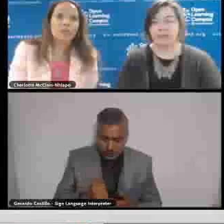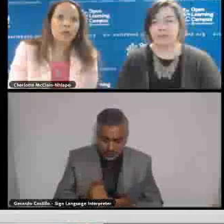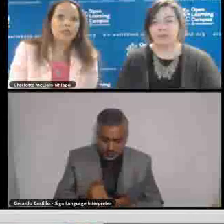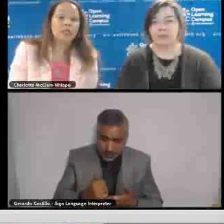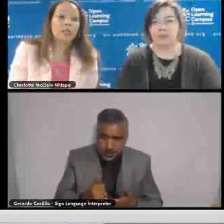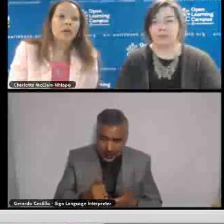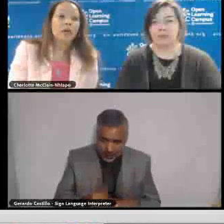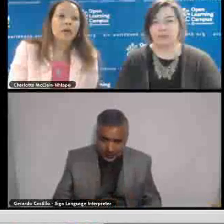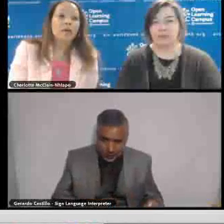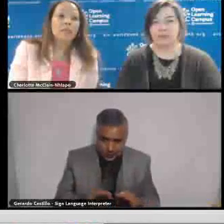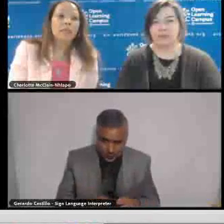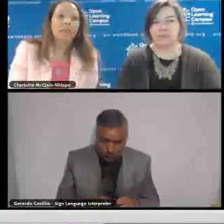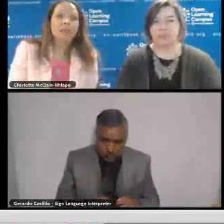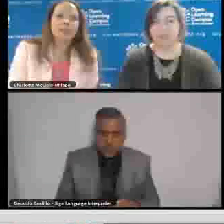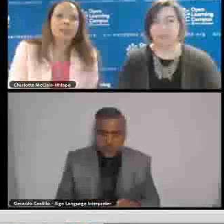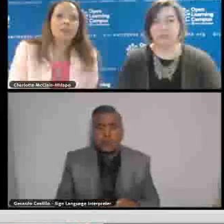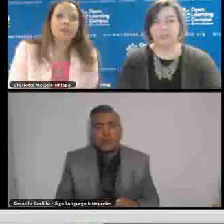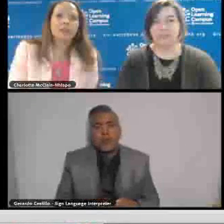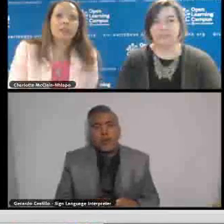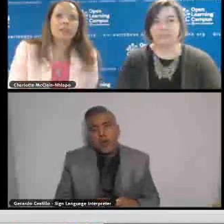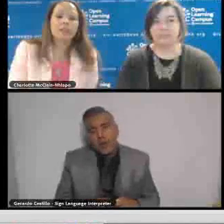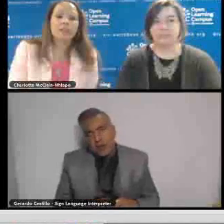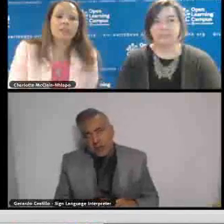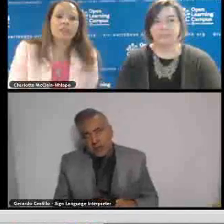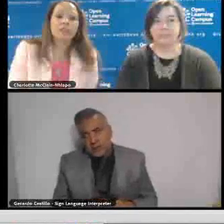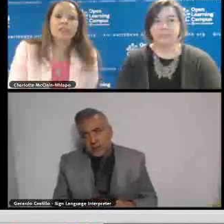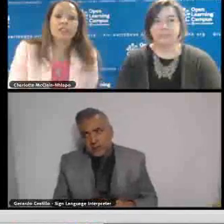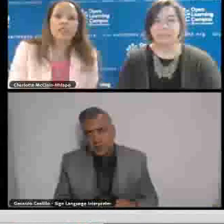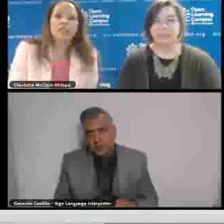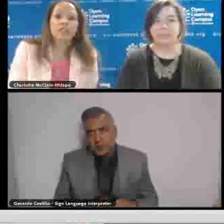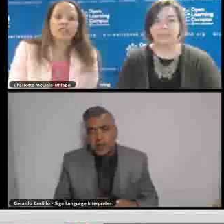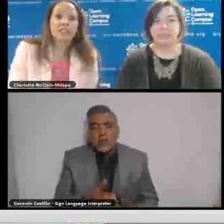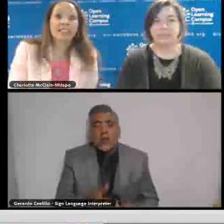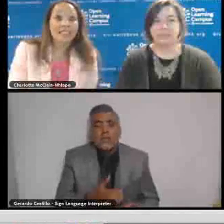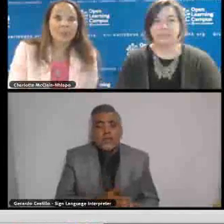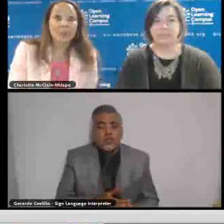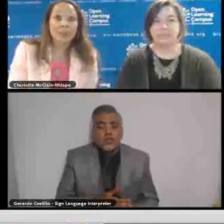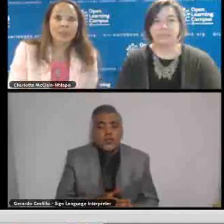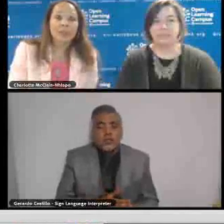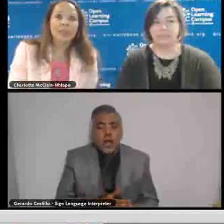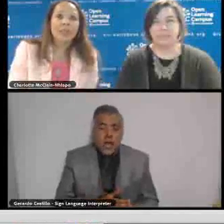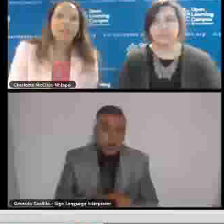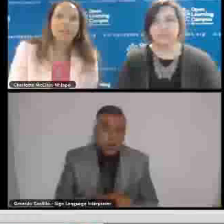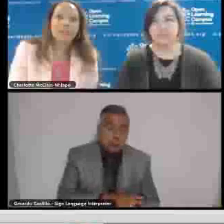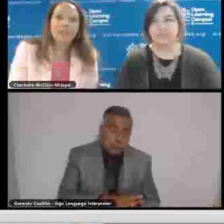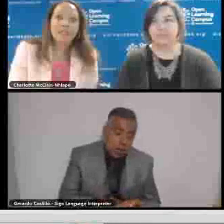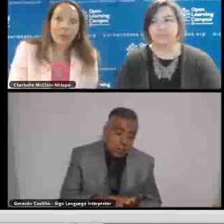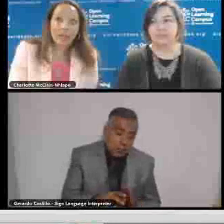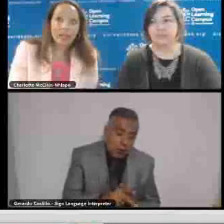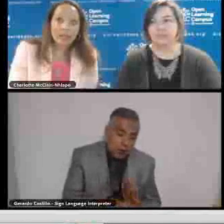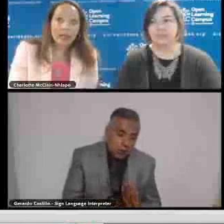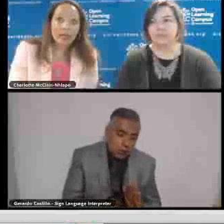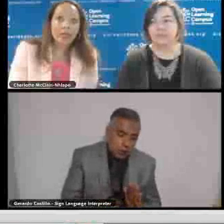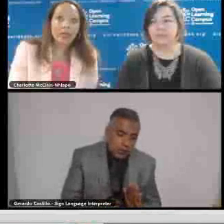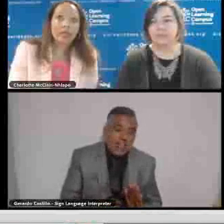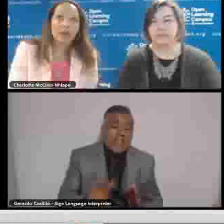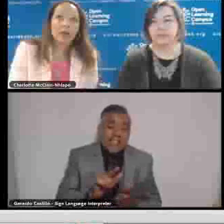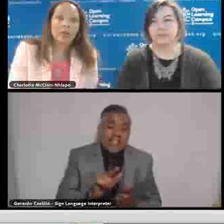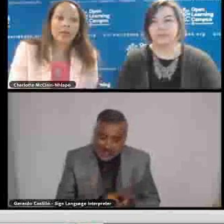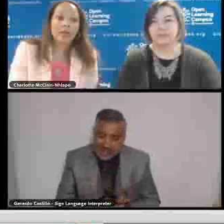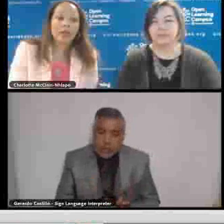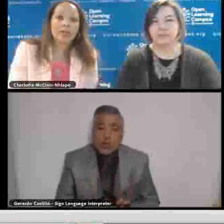important. And I think, the convention is not just a nice policy, it's a legally binding document